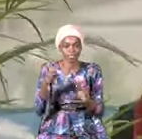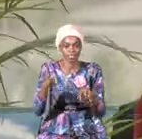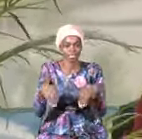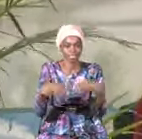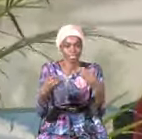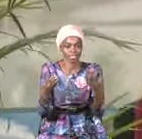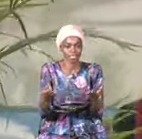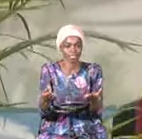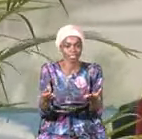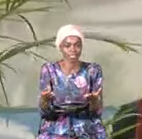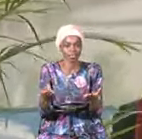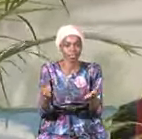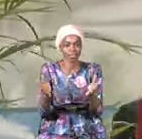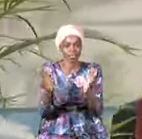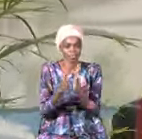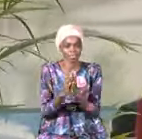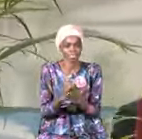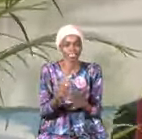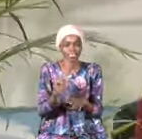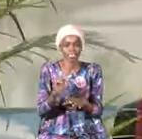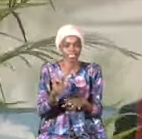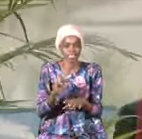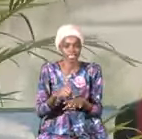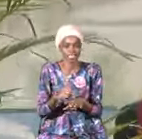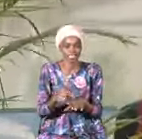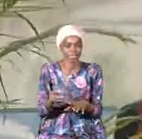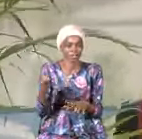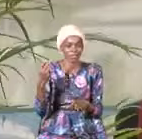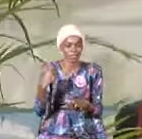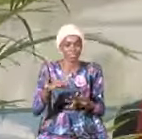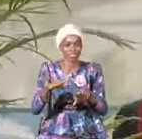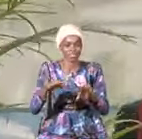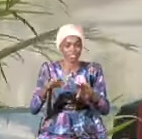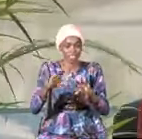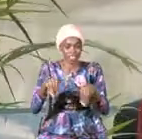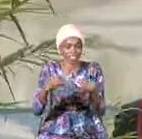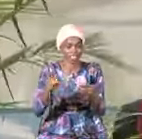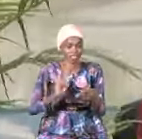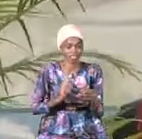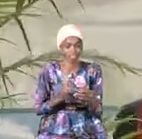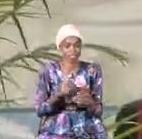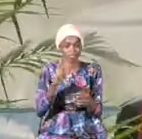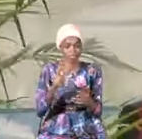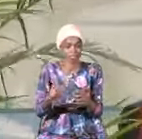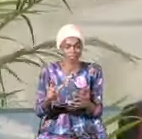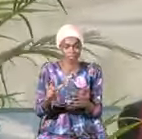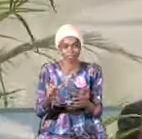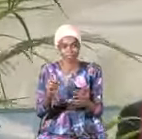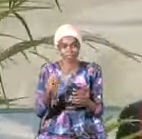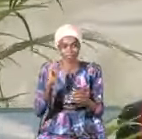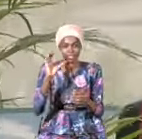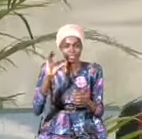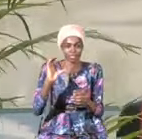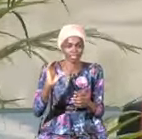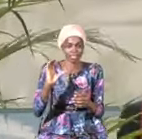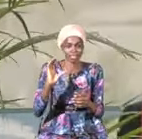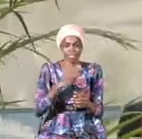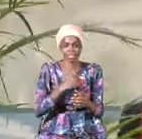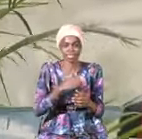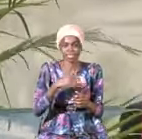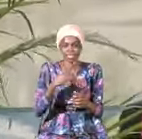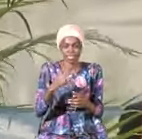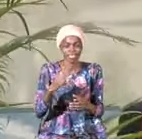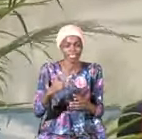three C's. He said, connecting to heaven. He said,